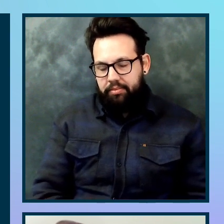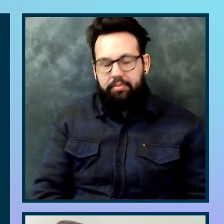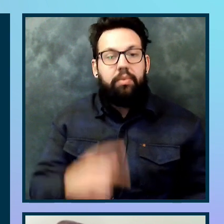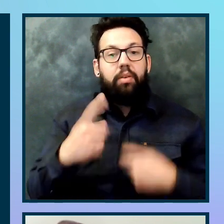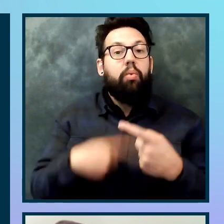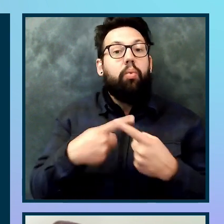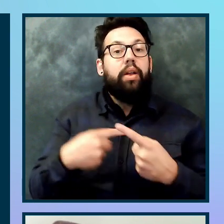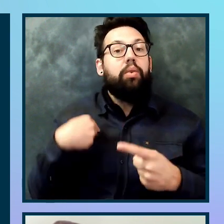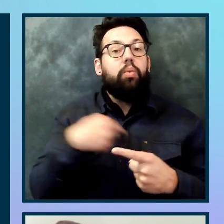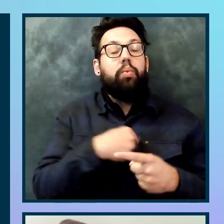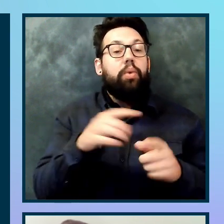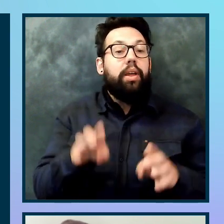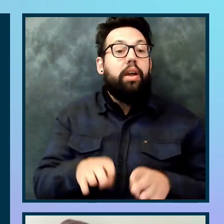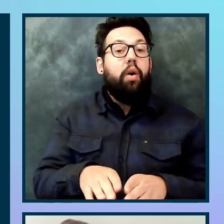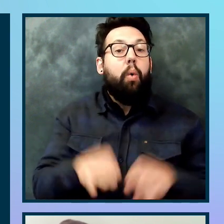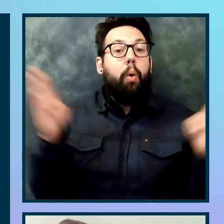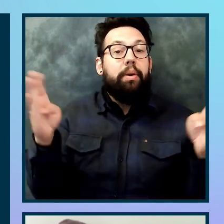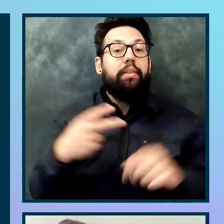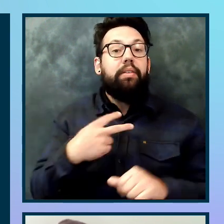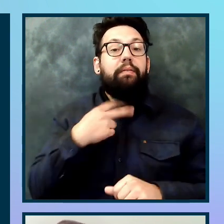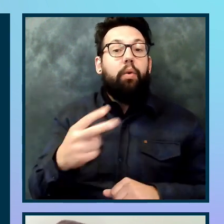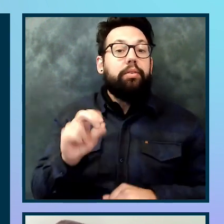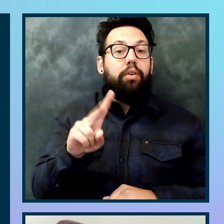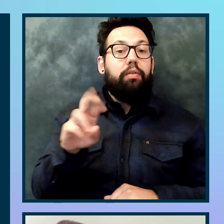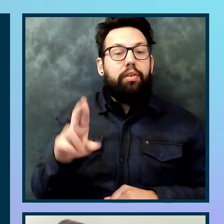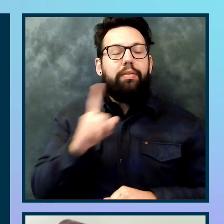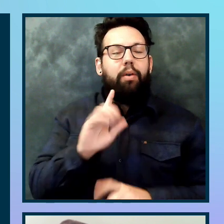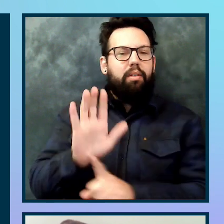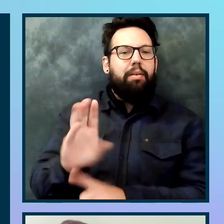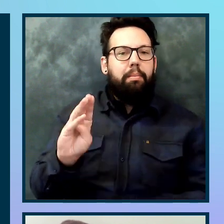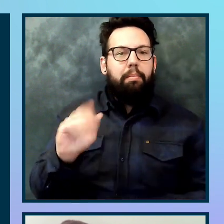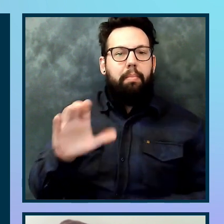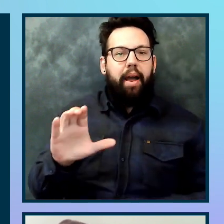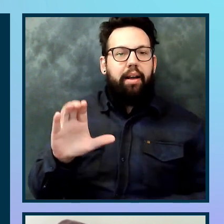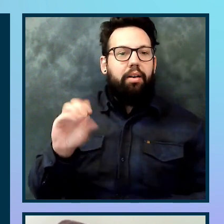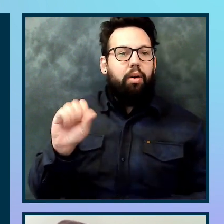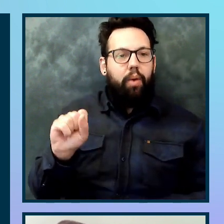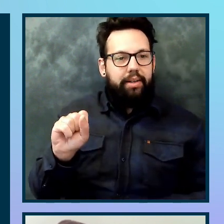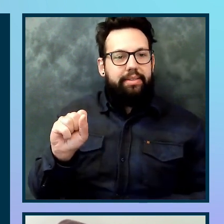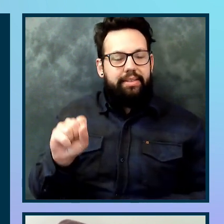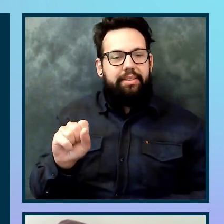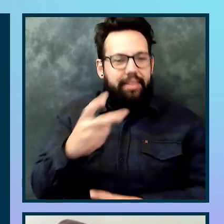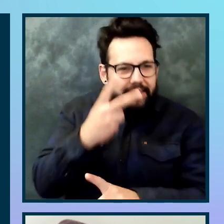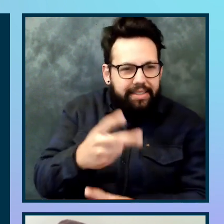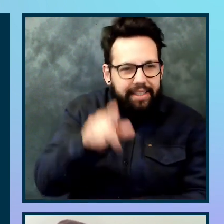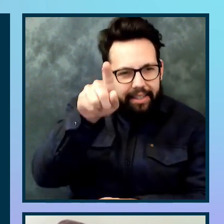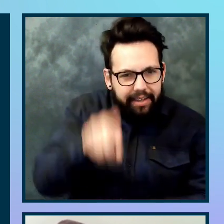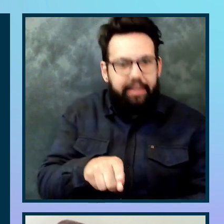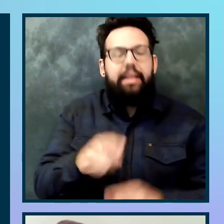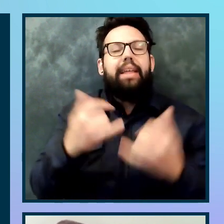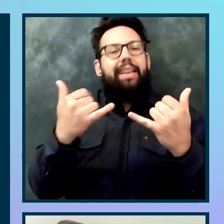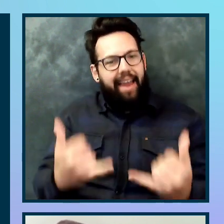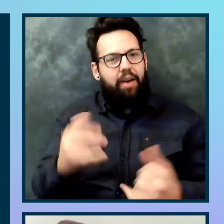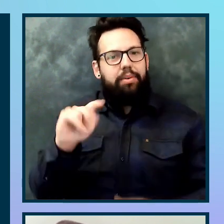voiceover in Mac OS, we can actually get an indicator of what this looks like. and it tells us we're currently on a text field. And as we search,